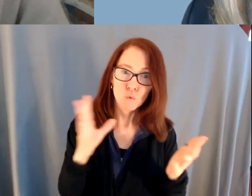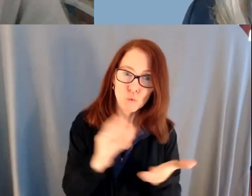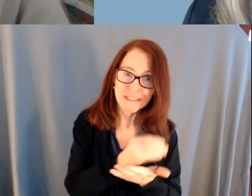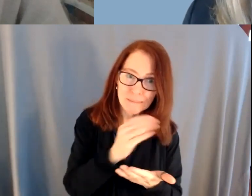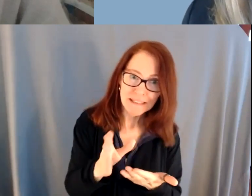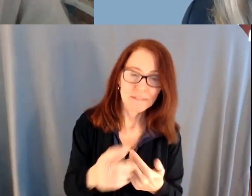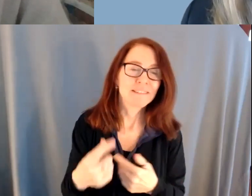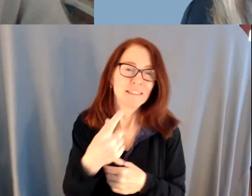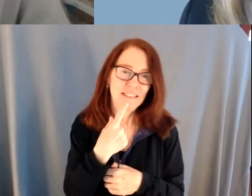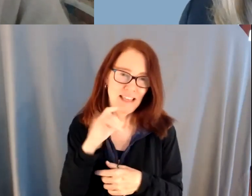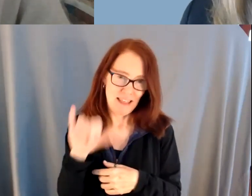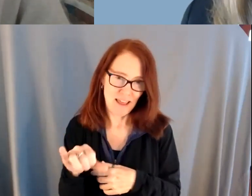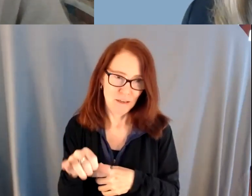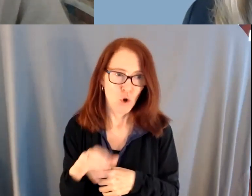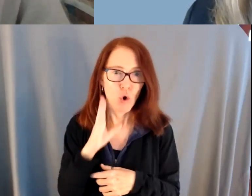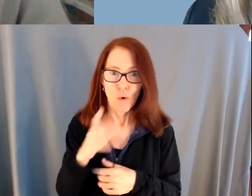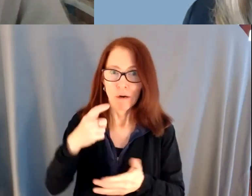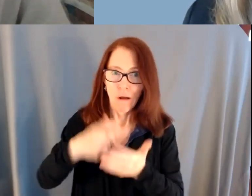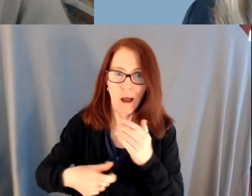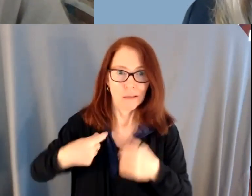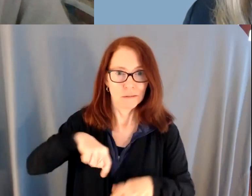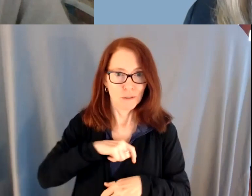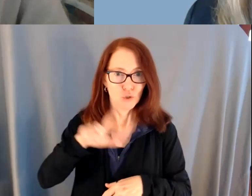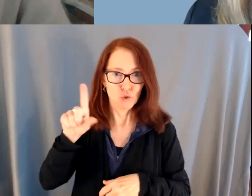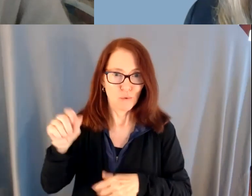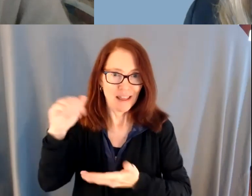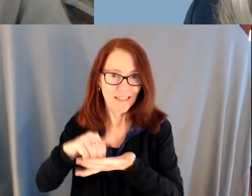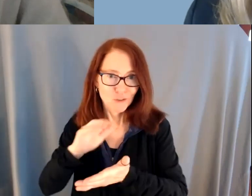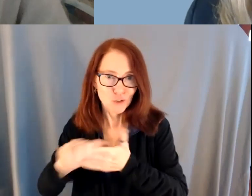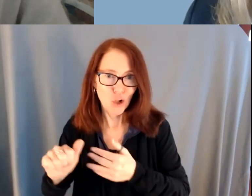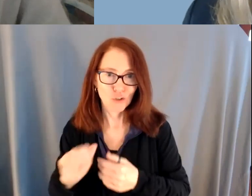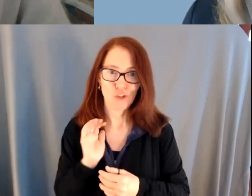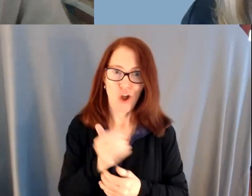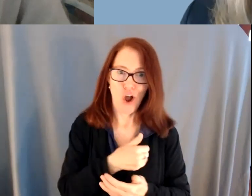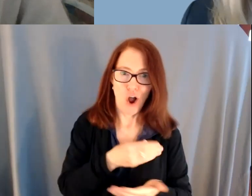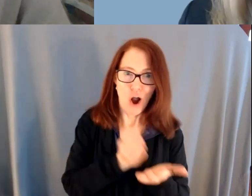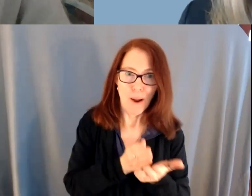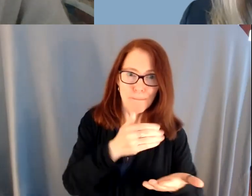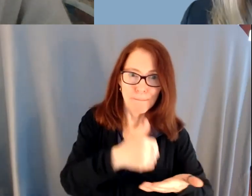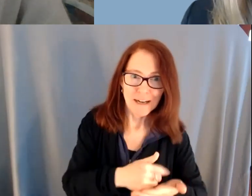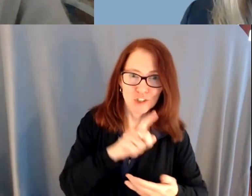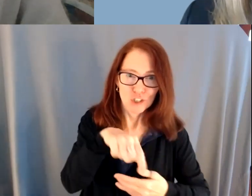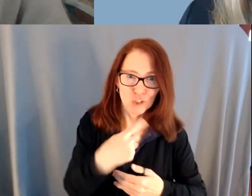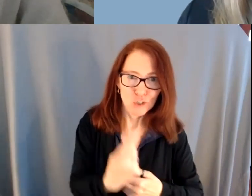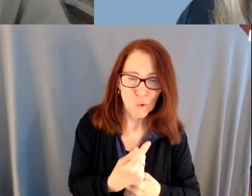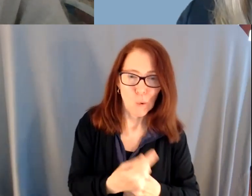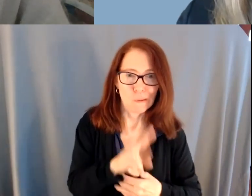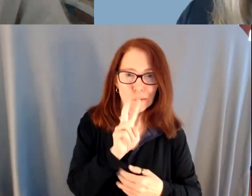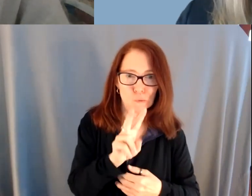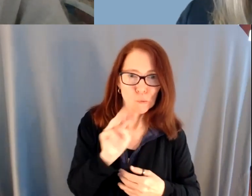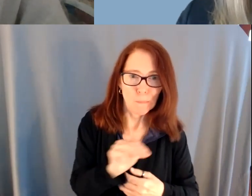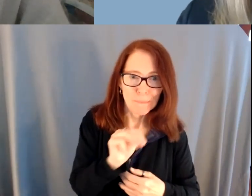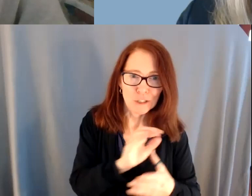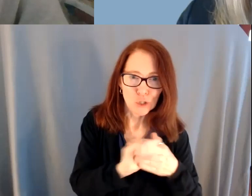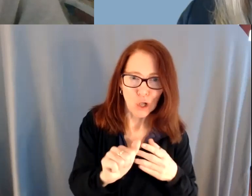so. This would cost $20,000 and our agency's budget is only $2 million, and it's just not something that we can